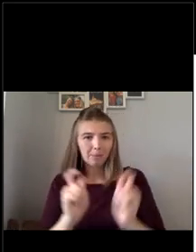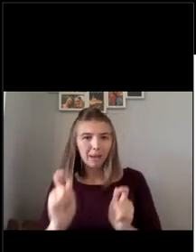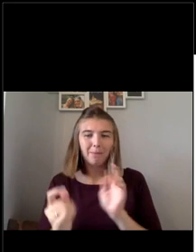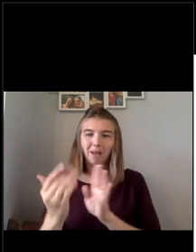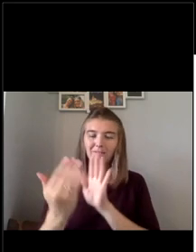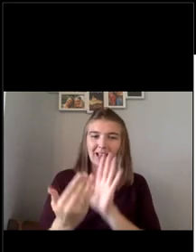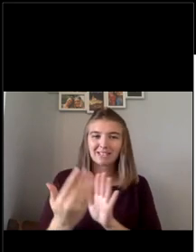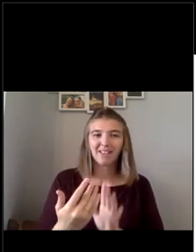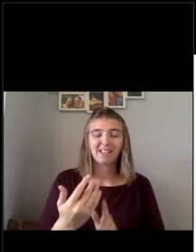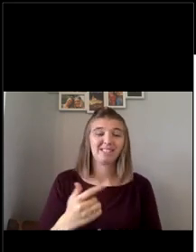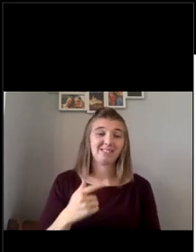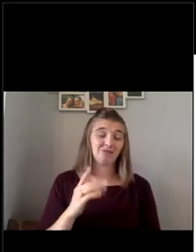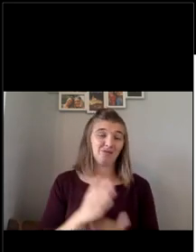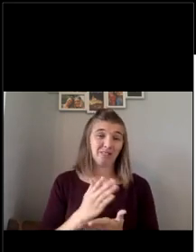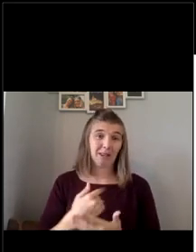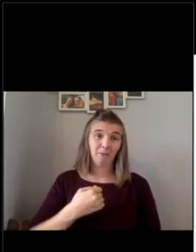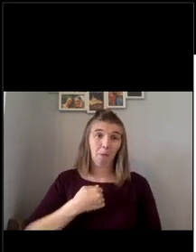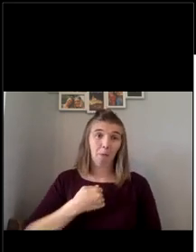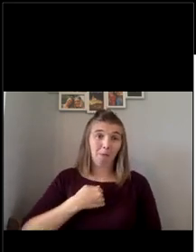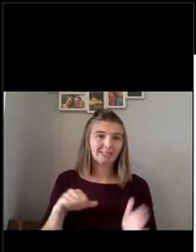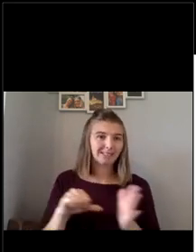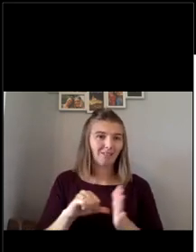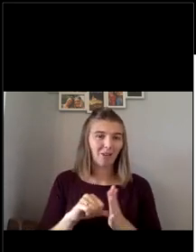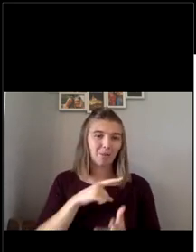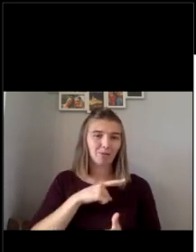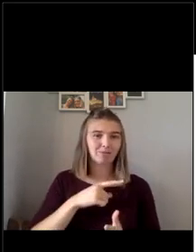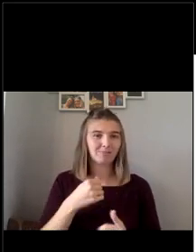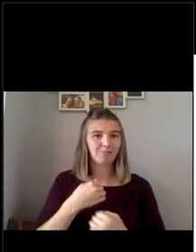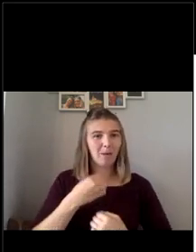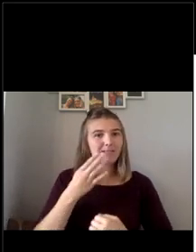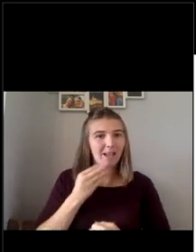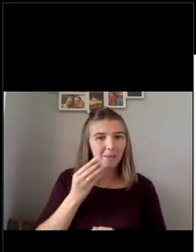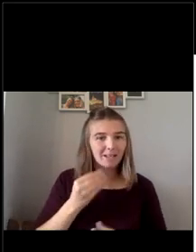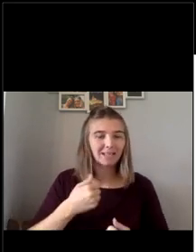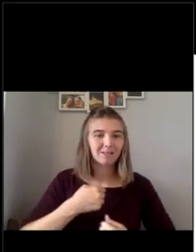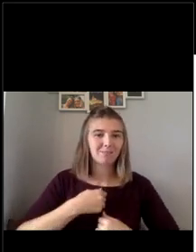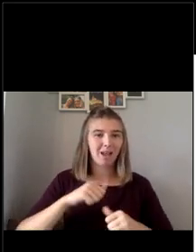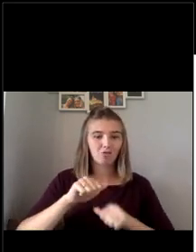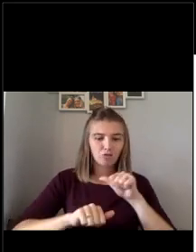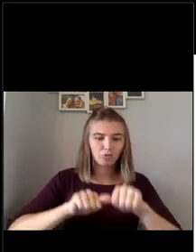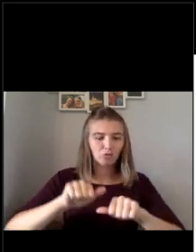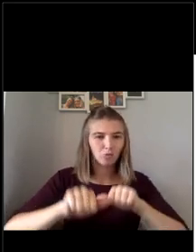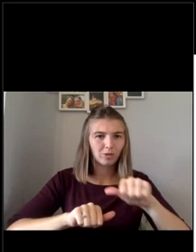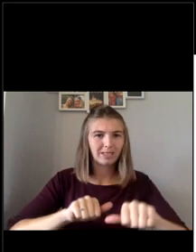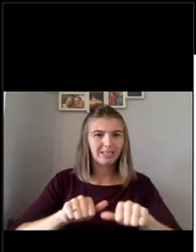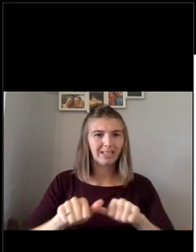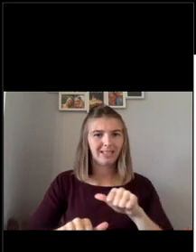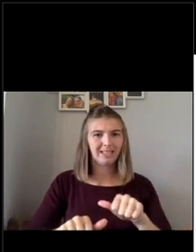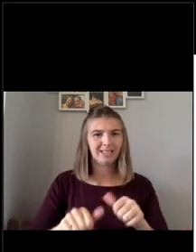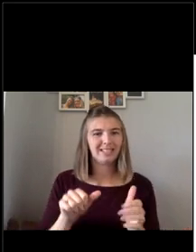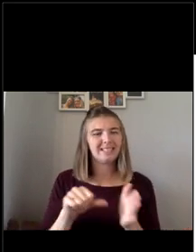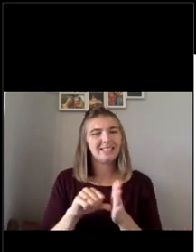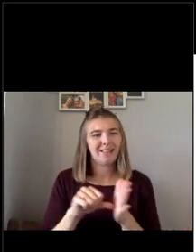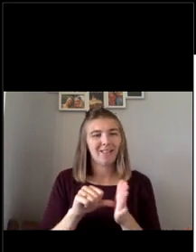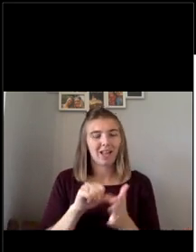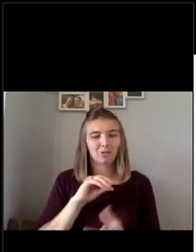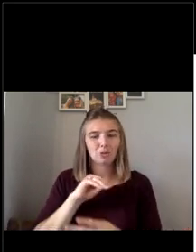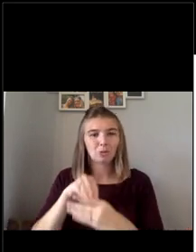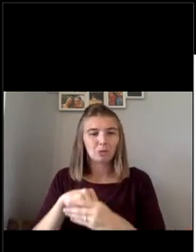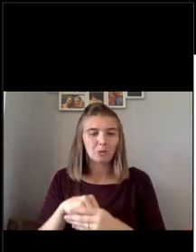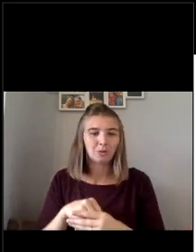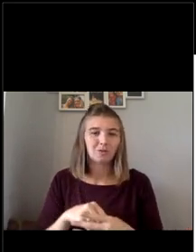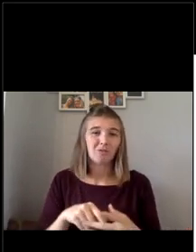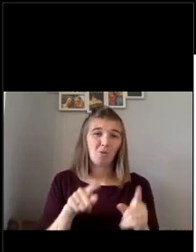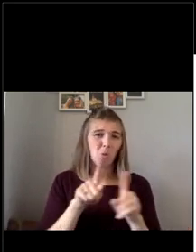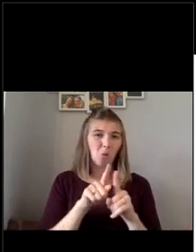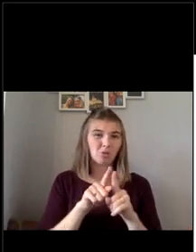that restriction. And being an academic, oftentimes you're also moving from one place to another, which really